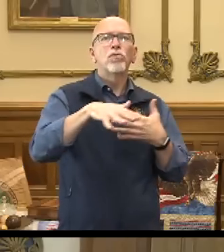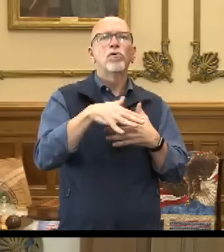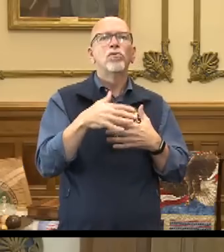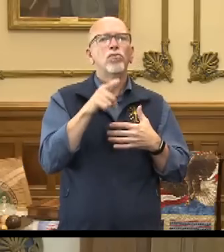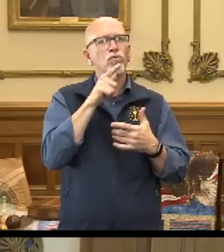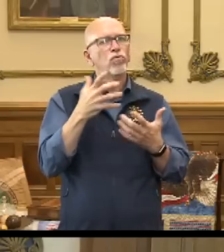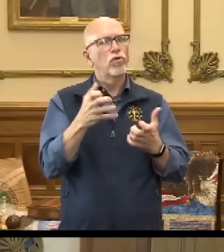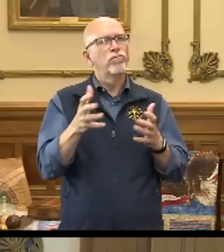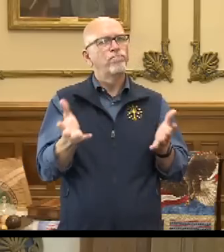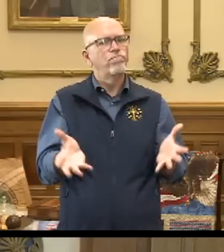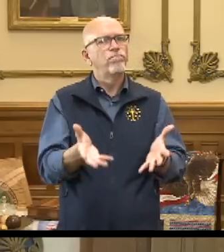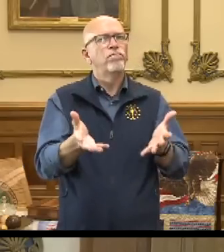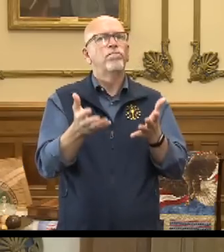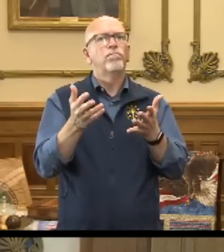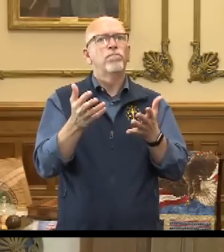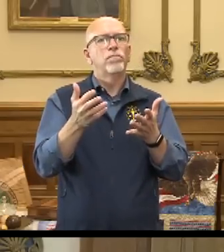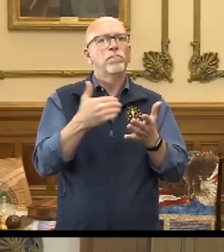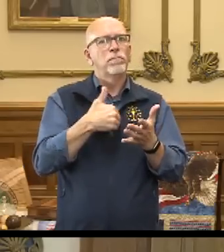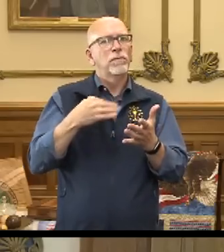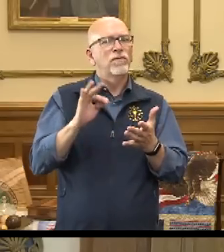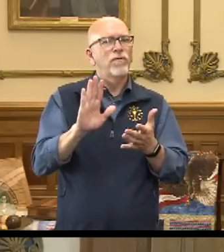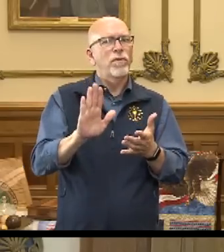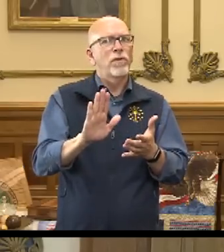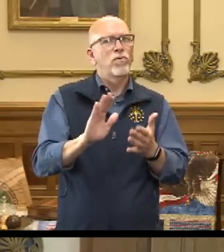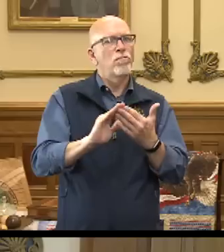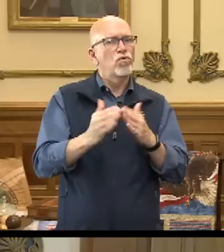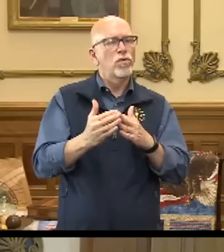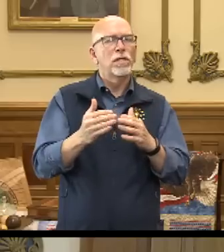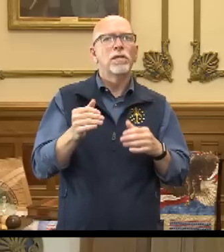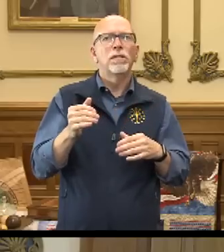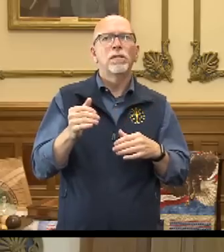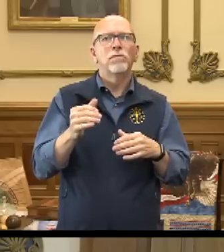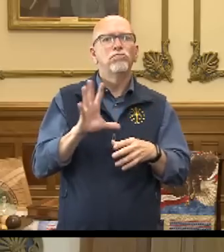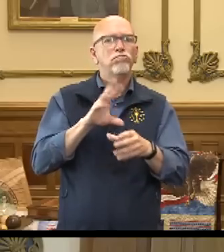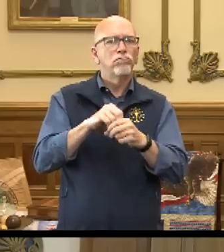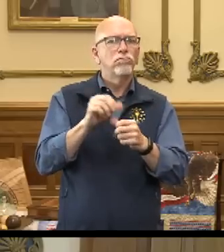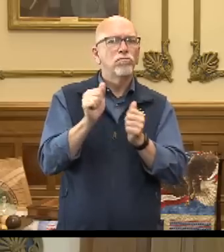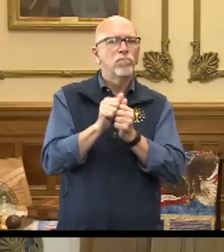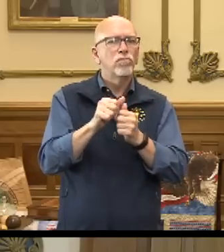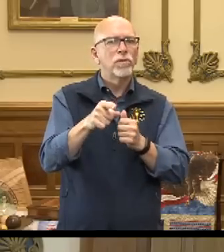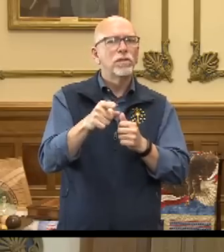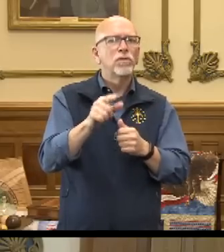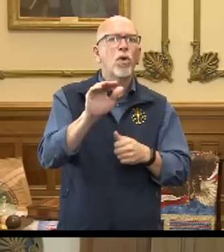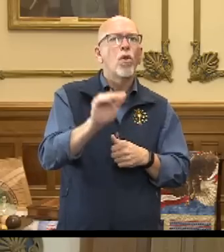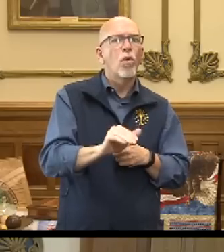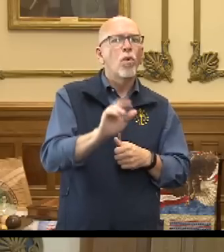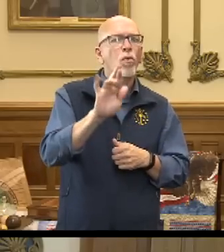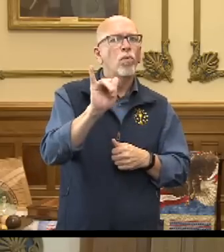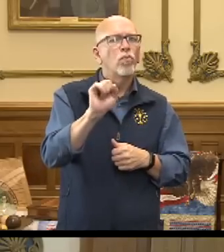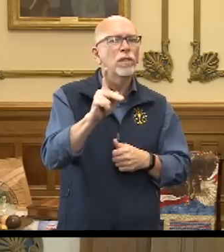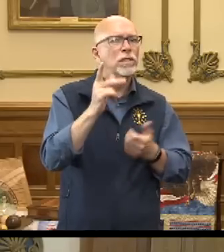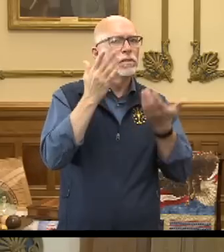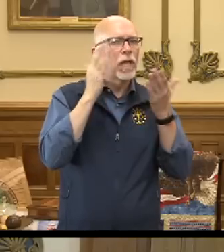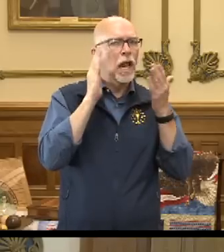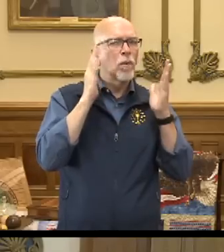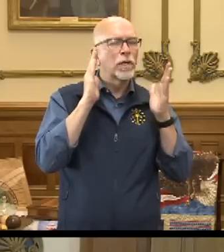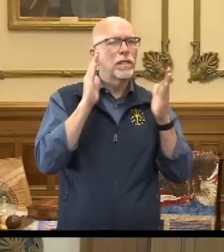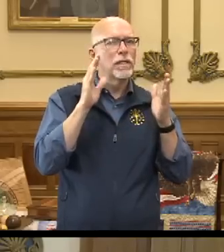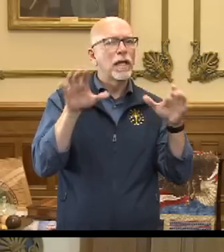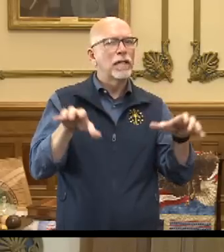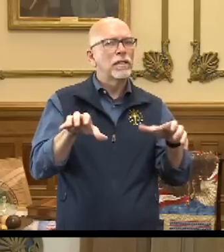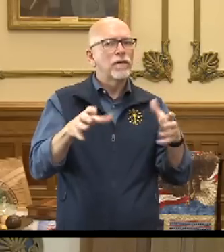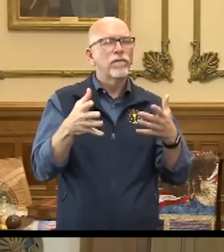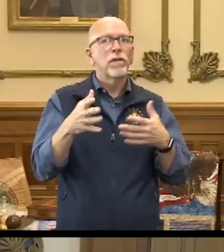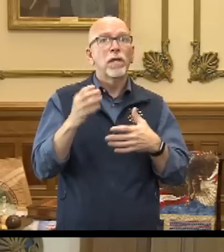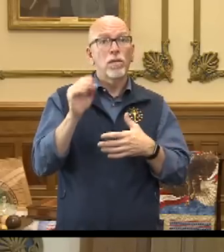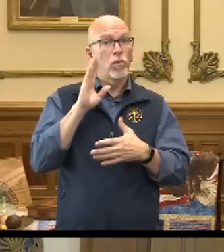want to encourage members of their community to participate in those lower risk Halloween activities?